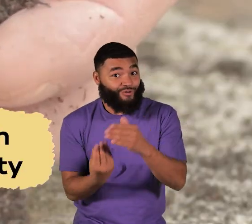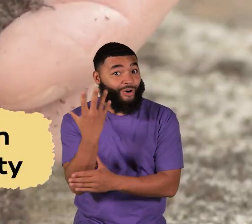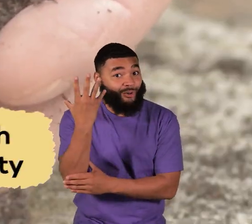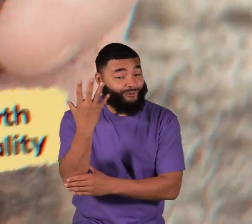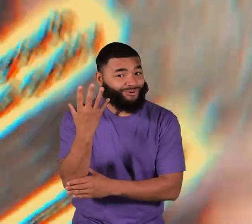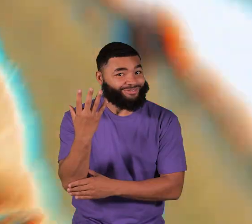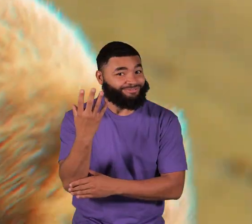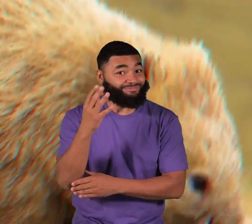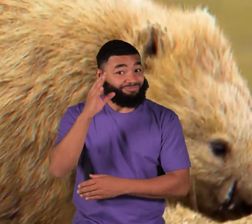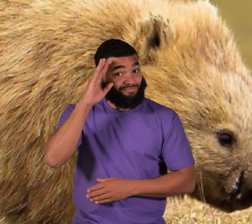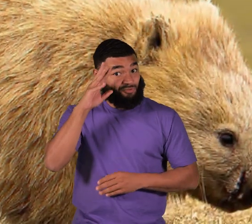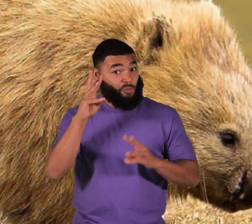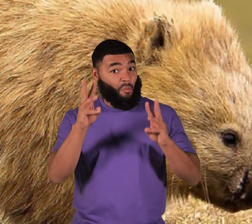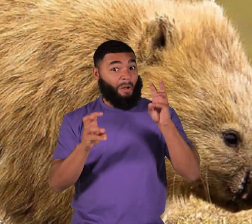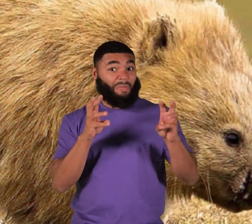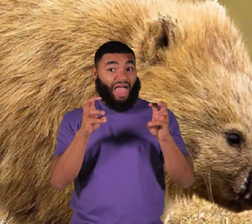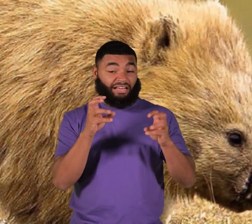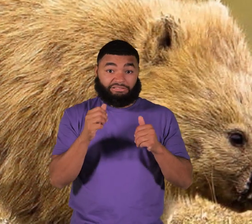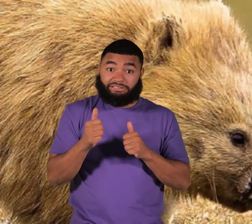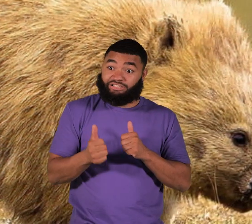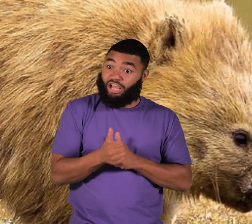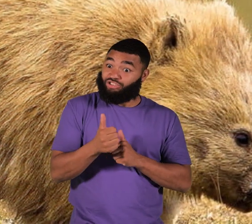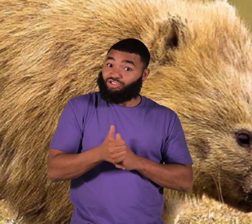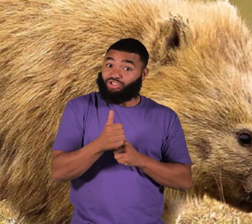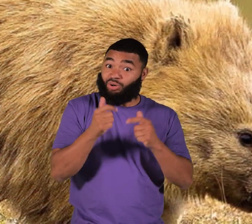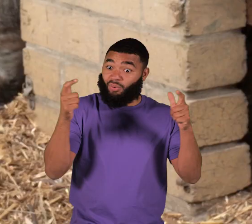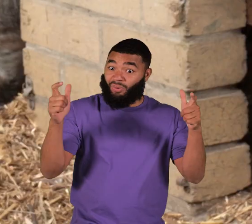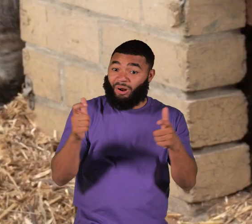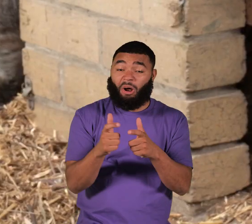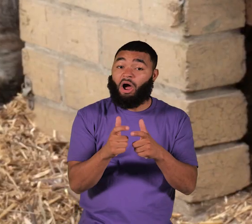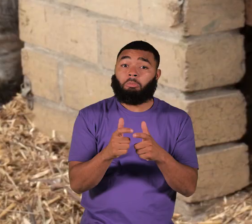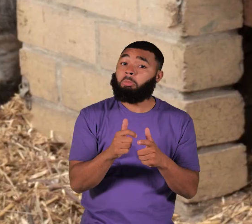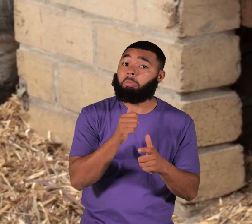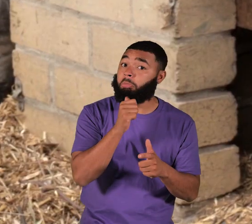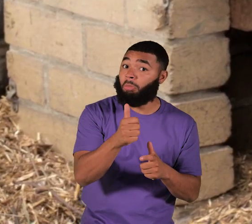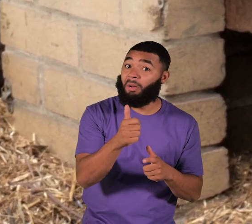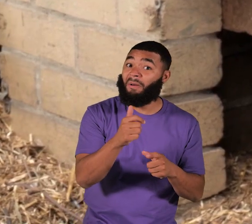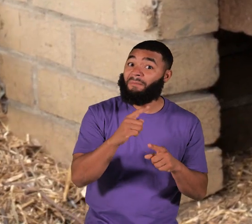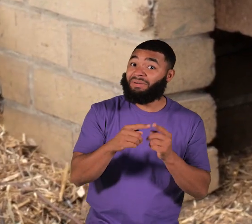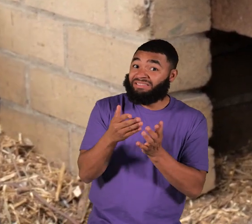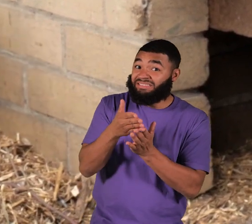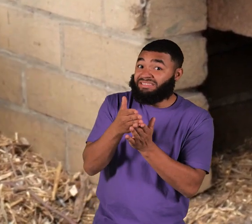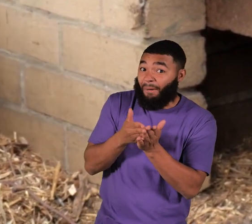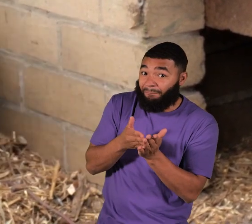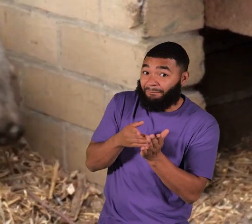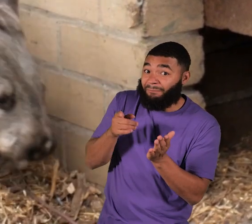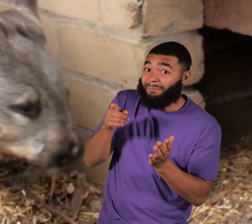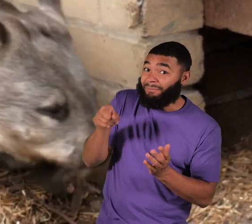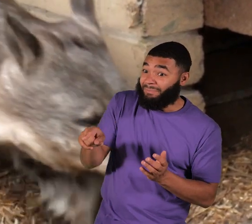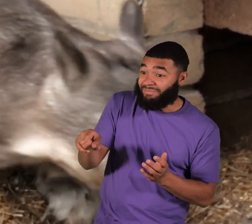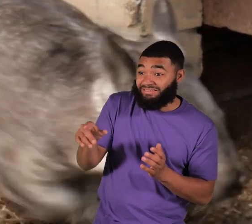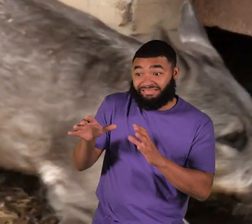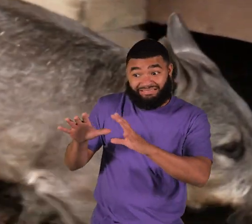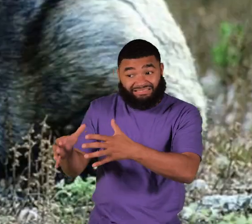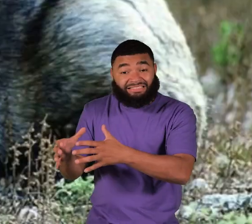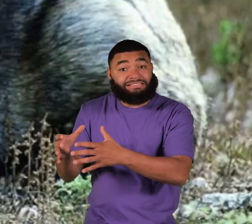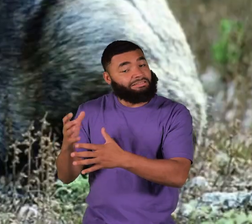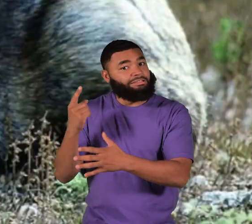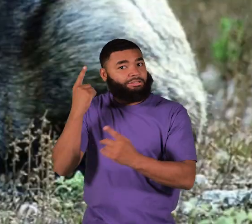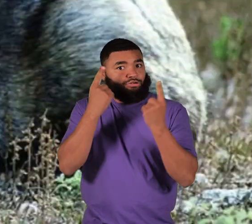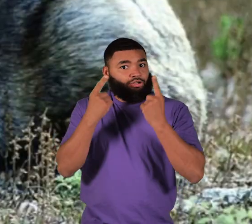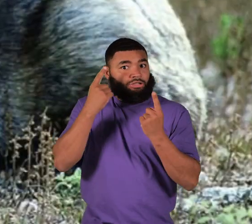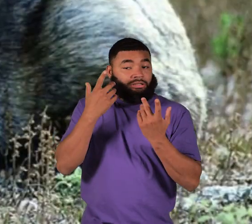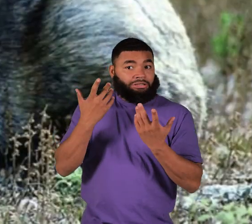quality. Wombats are not considered endangered, but some species, such as the northern hairy-nosed wombat,